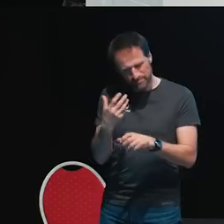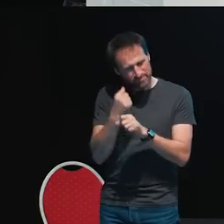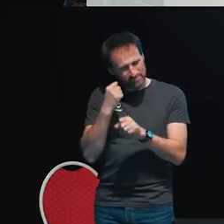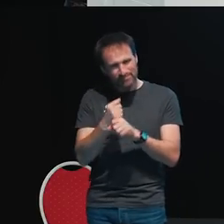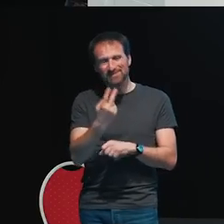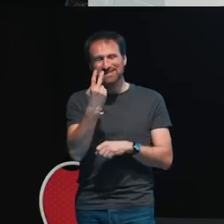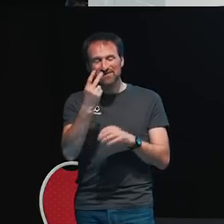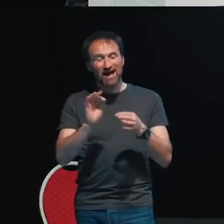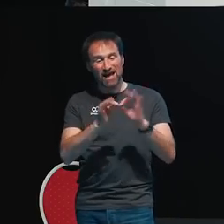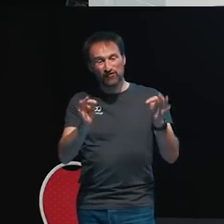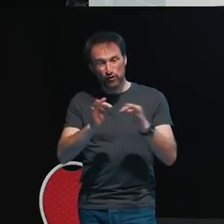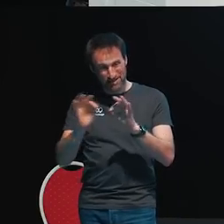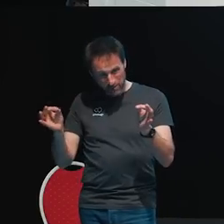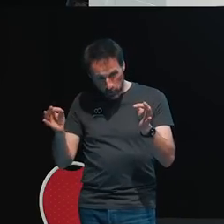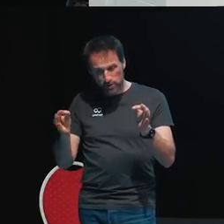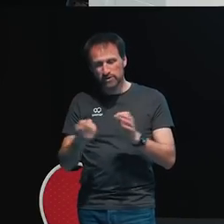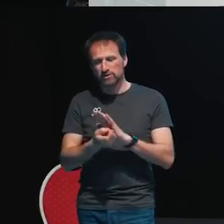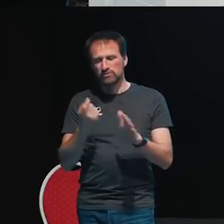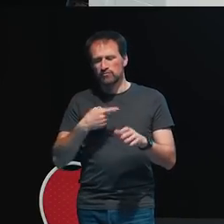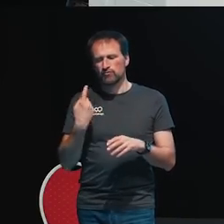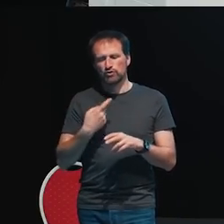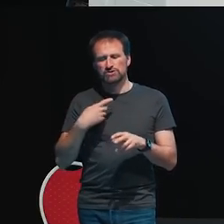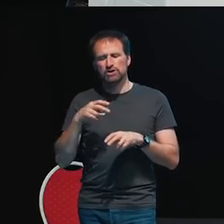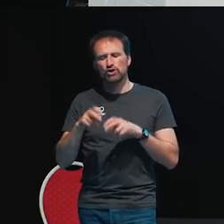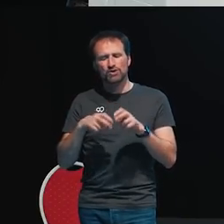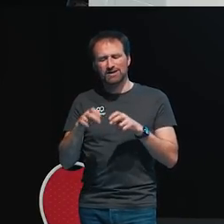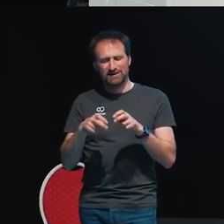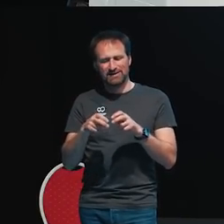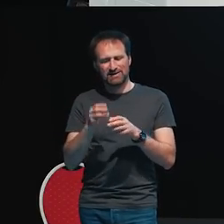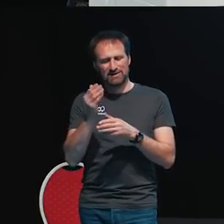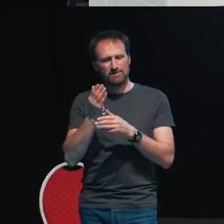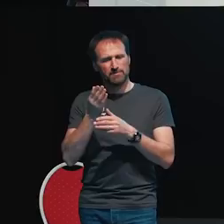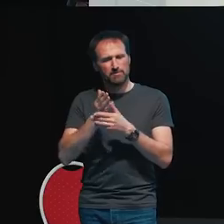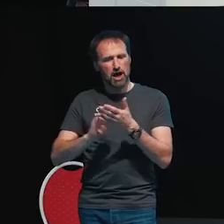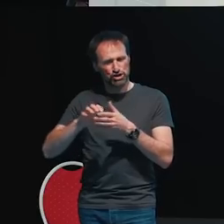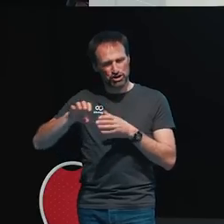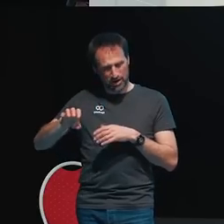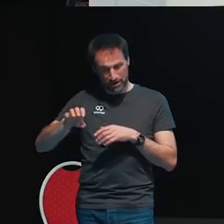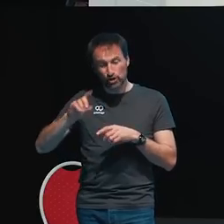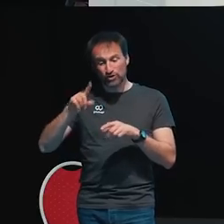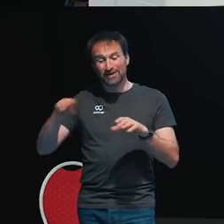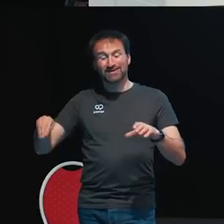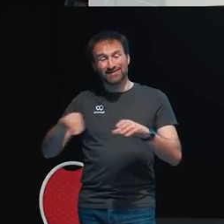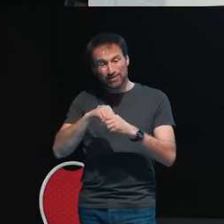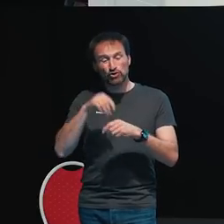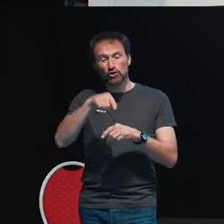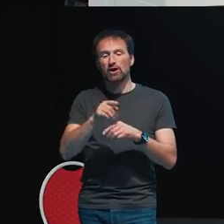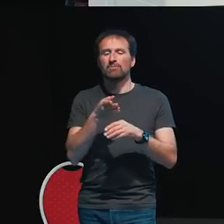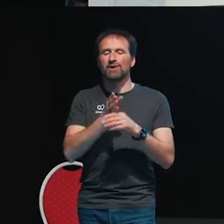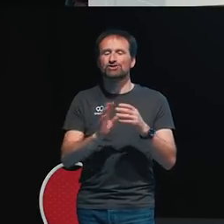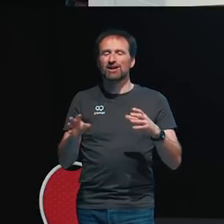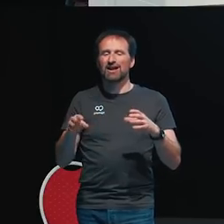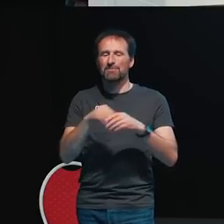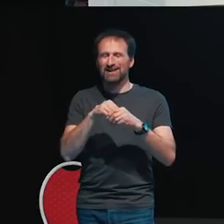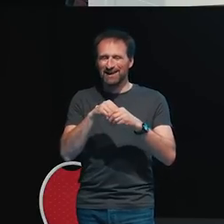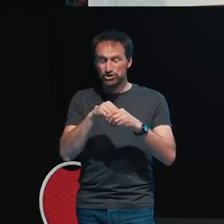two functions from our utility module, and then thanks to partial application, we can